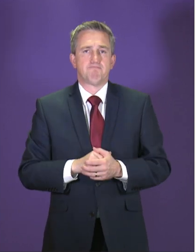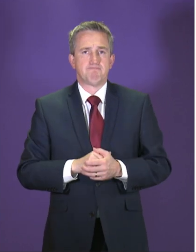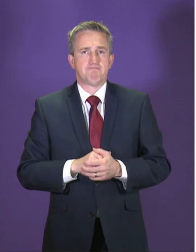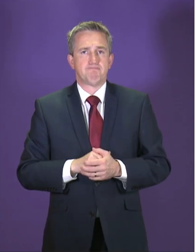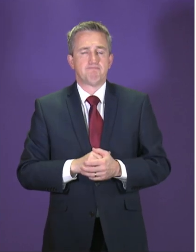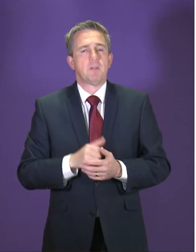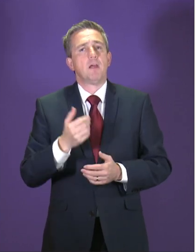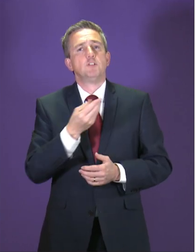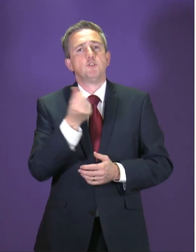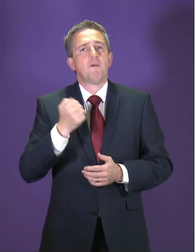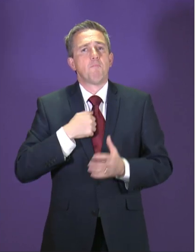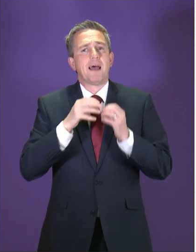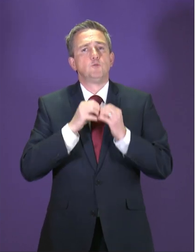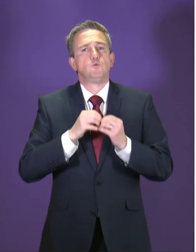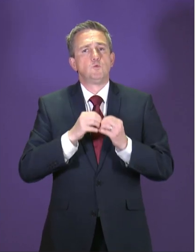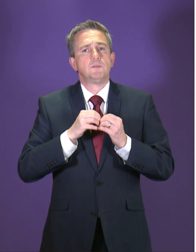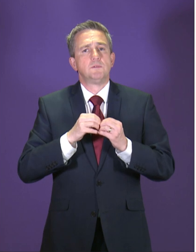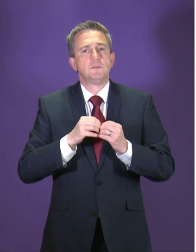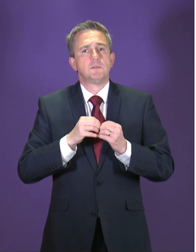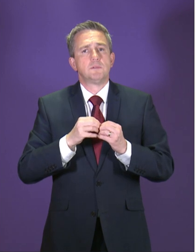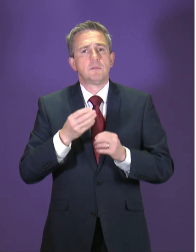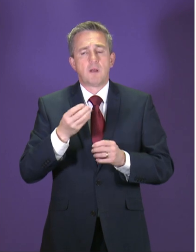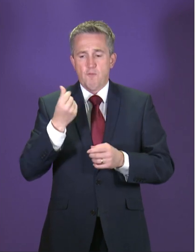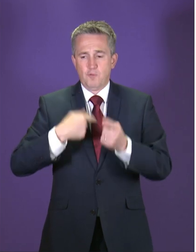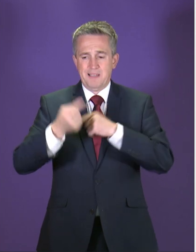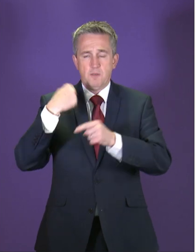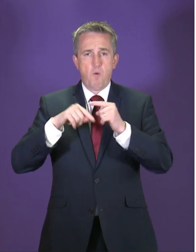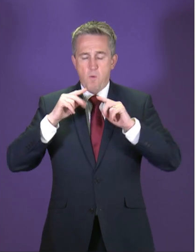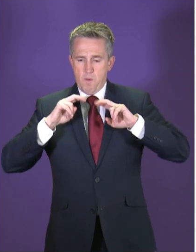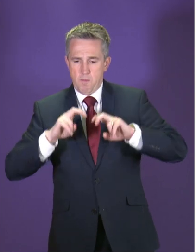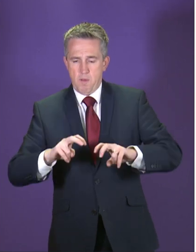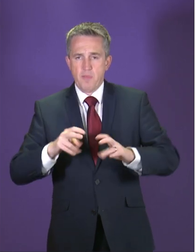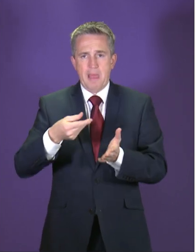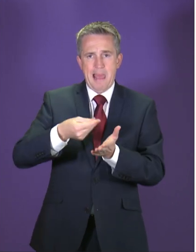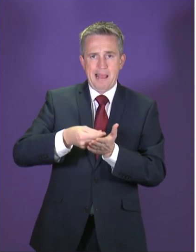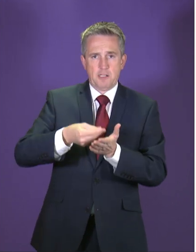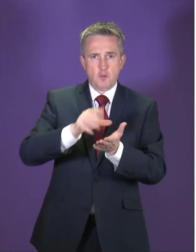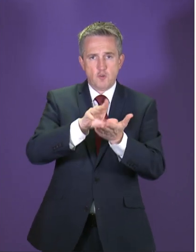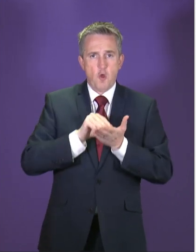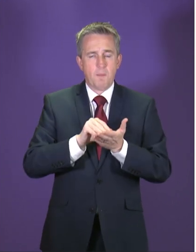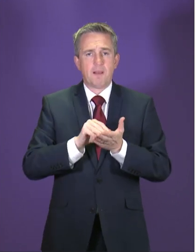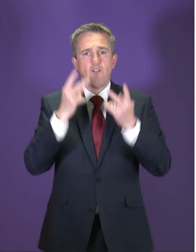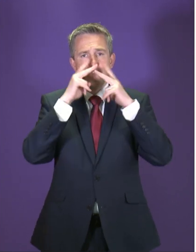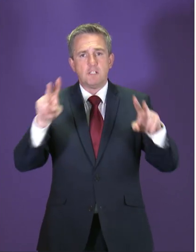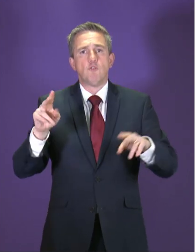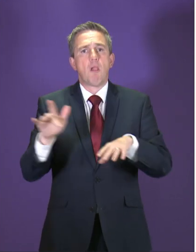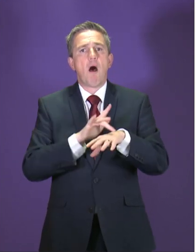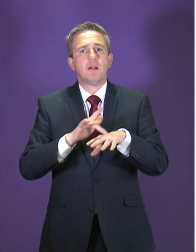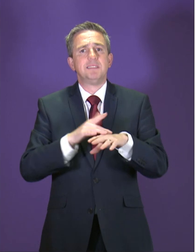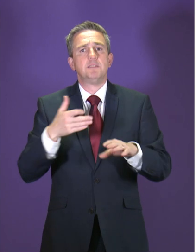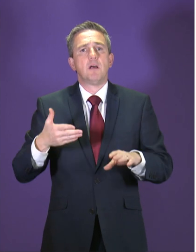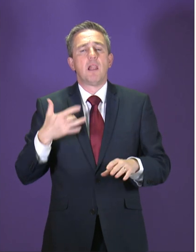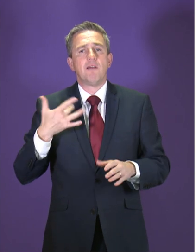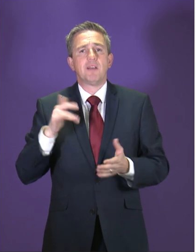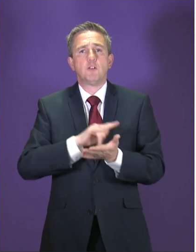my students, for instance, analyzed a few years ago the economic condition of visual artists in New York City,